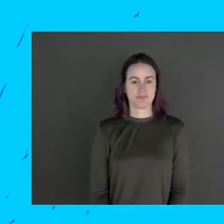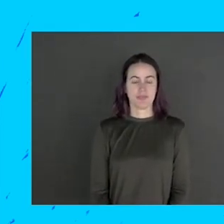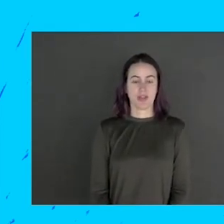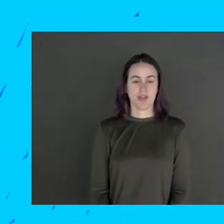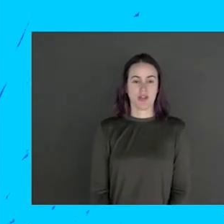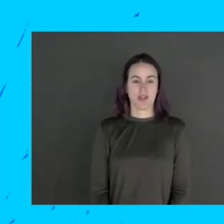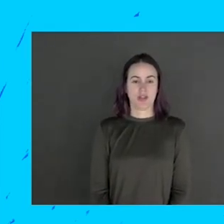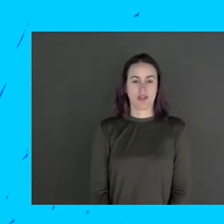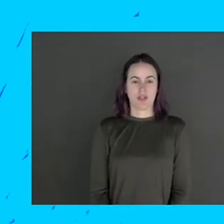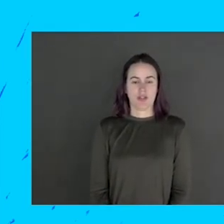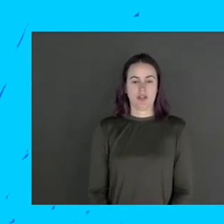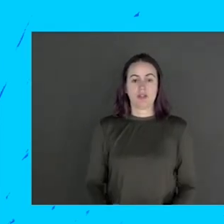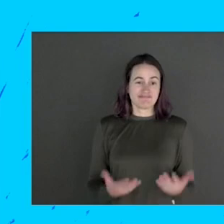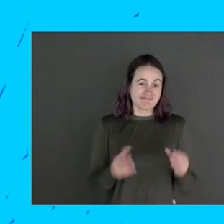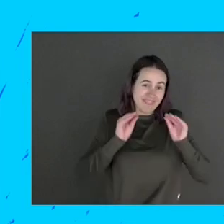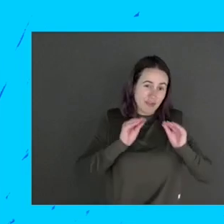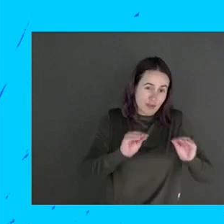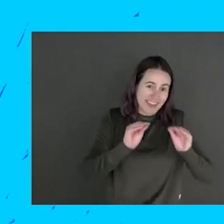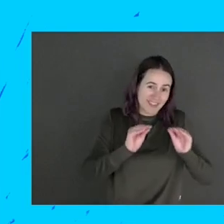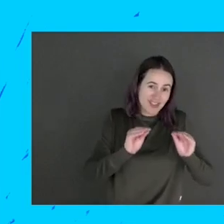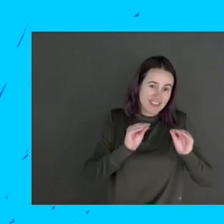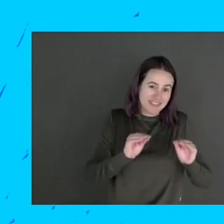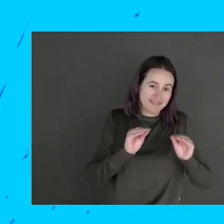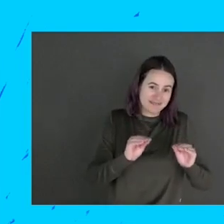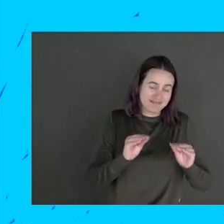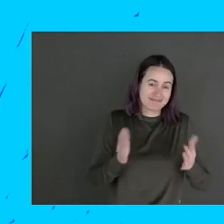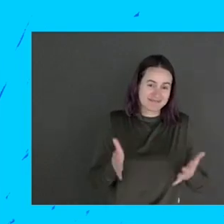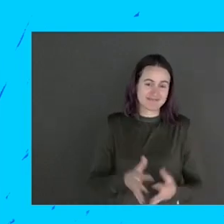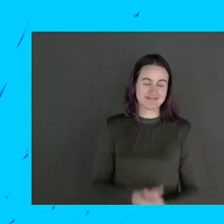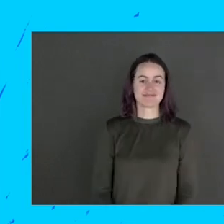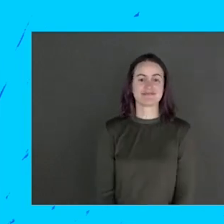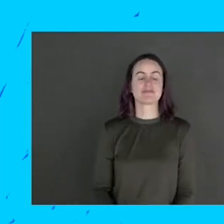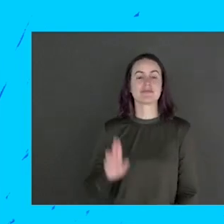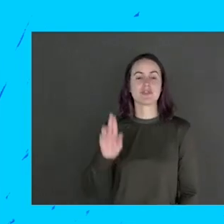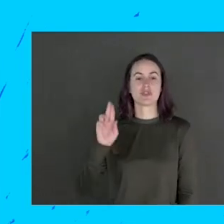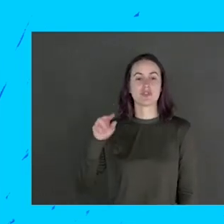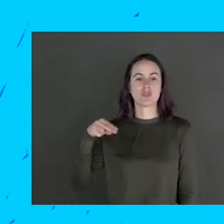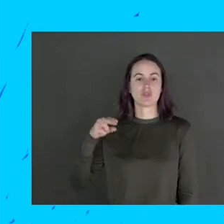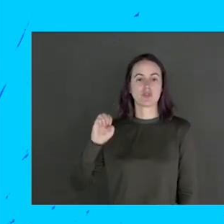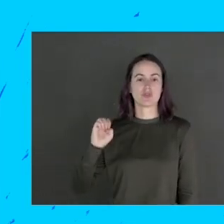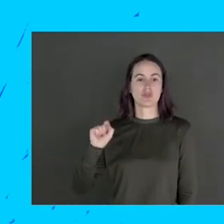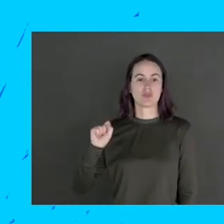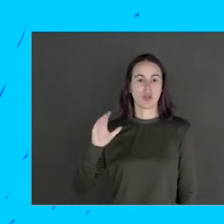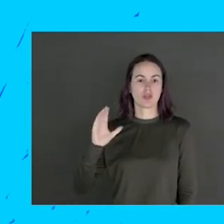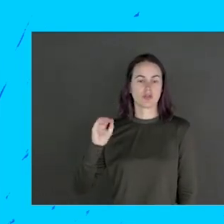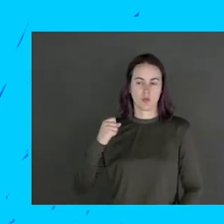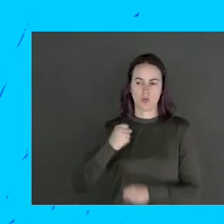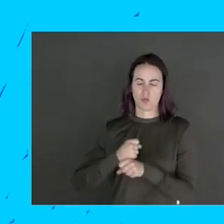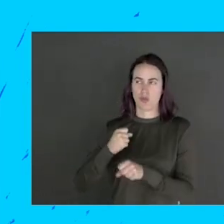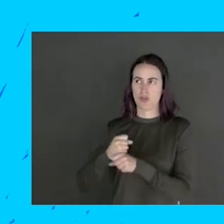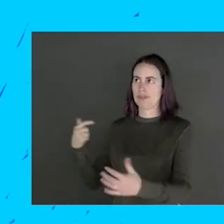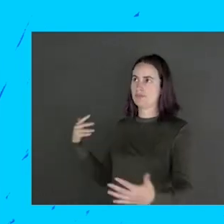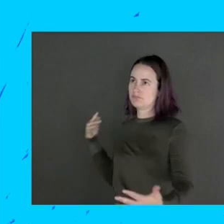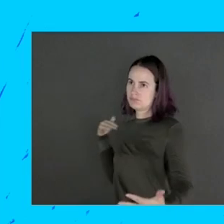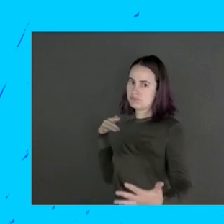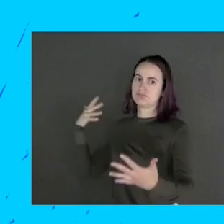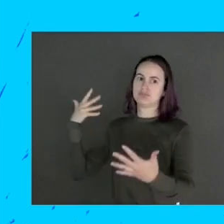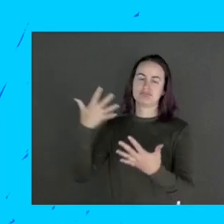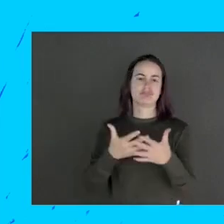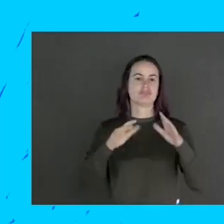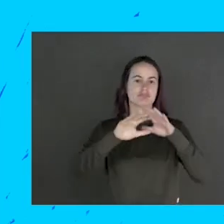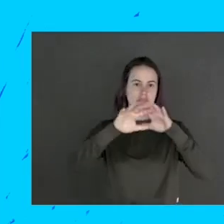is through education itself. And UNESCO has been working for a long time on comprehensive sexuality